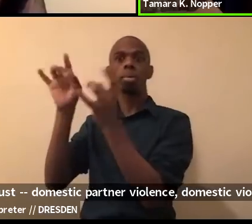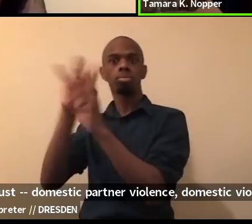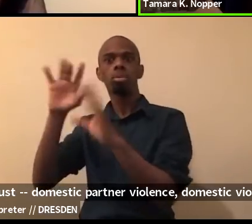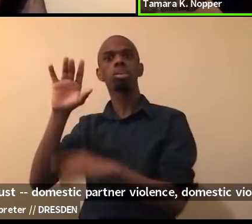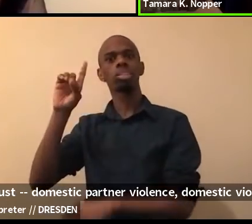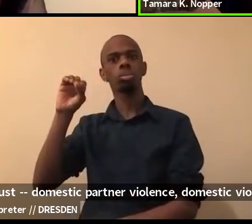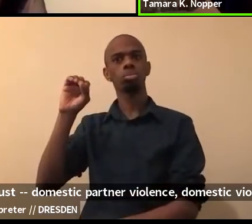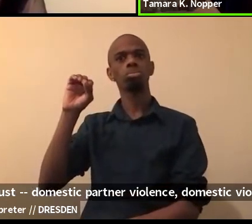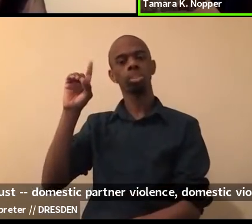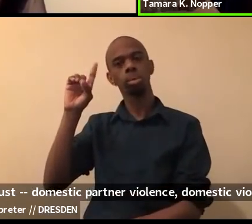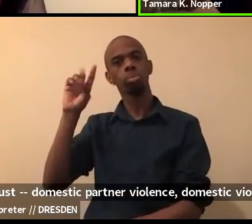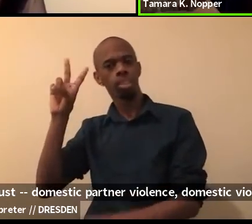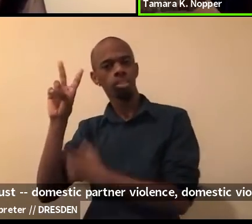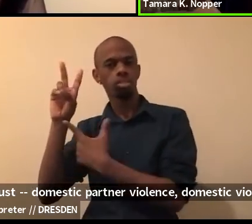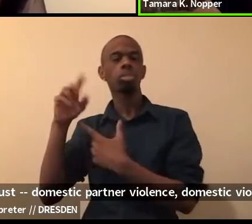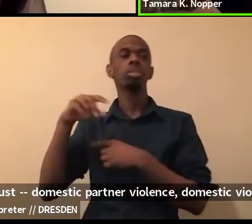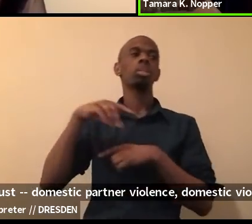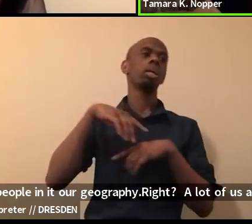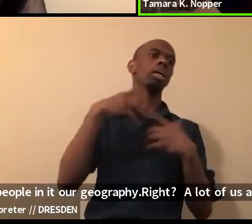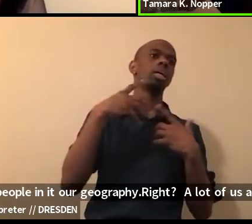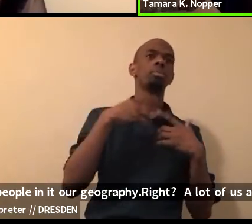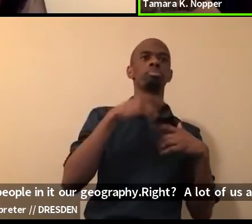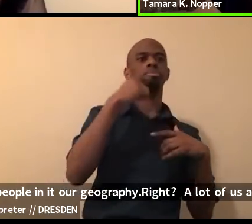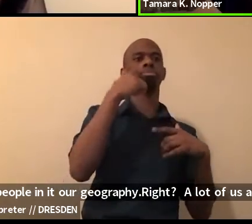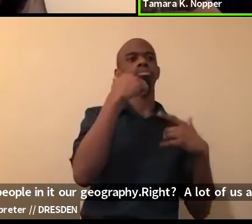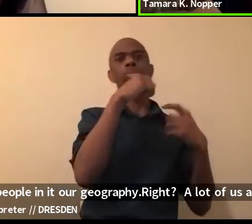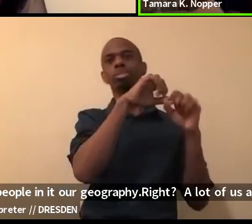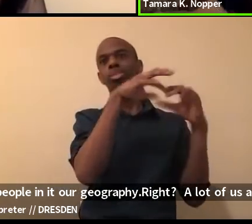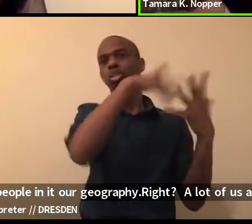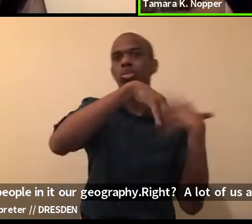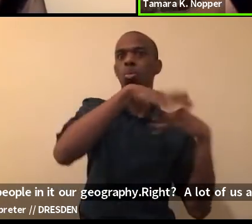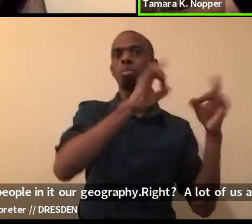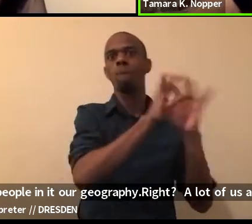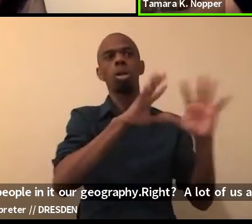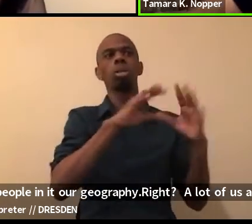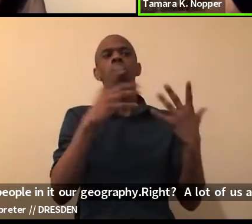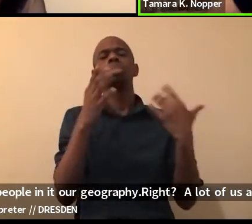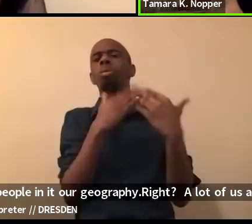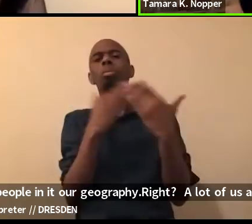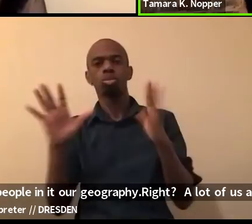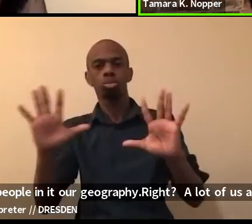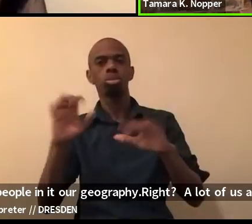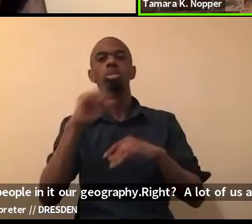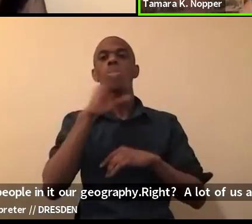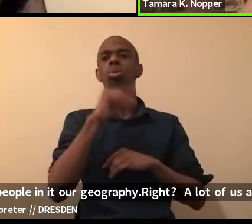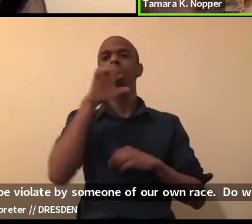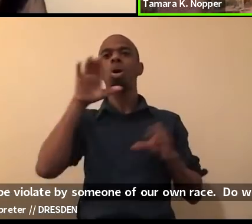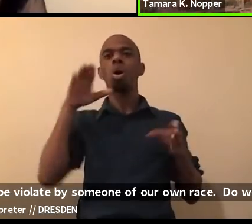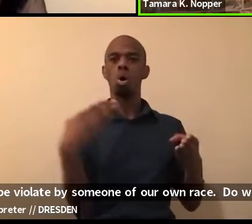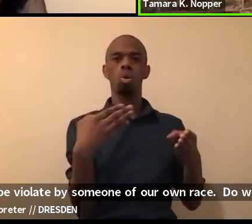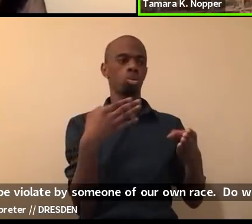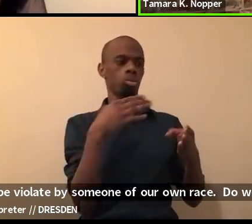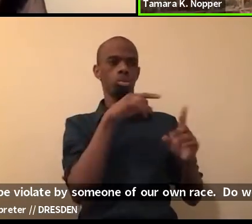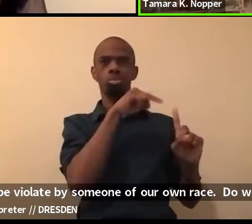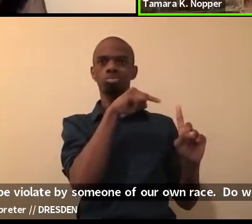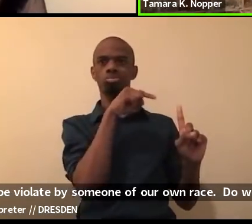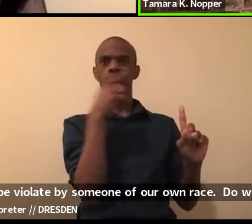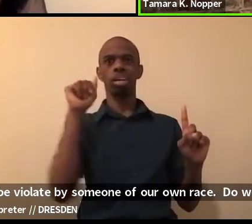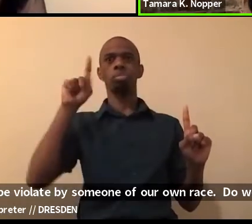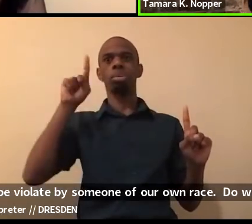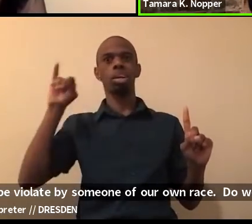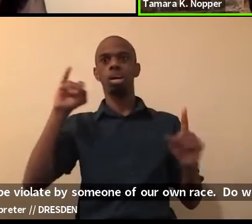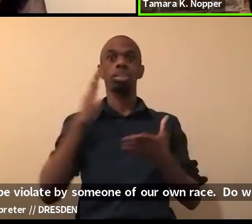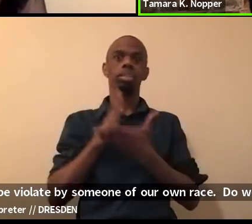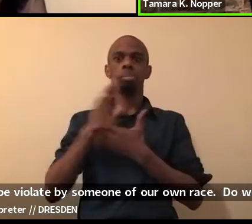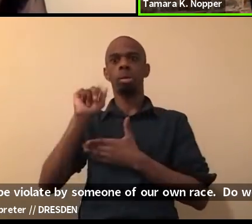be violated by someone of our own race. Do we have a vocabulary around that, right? And so the Stop API Hate thing, it's both carceral, but it also limits